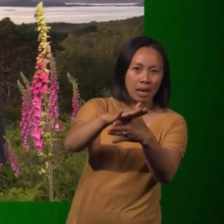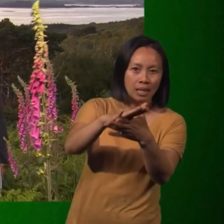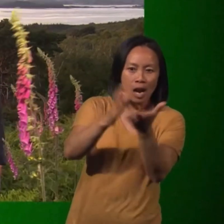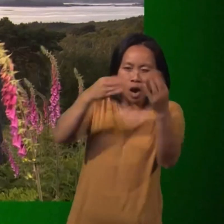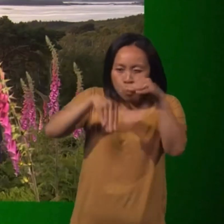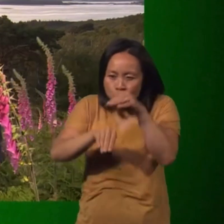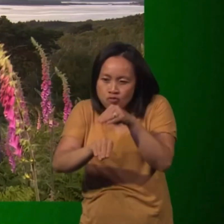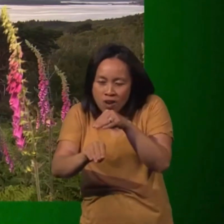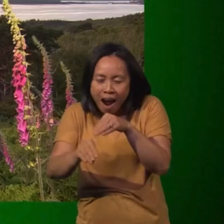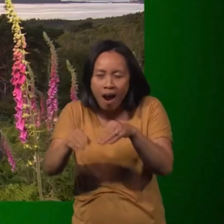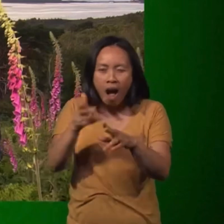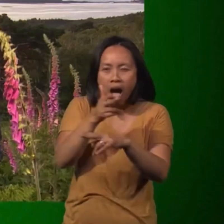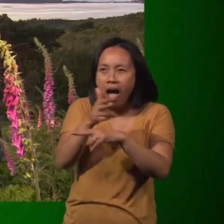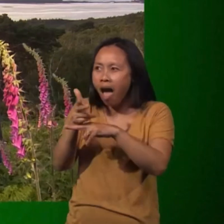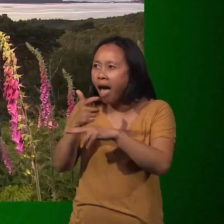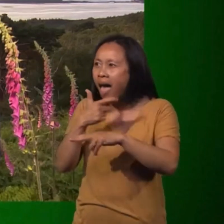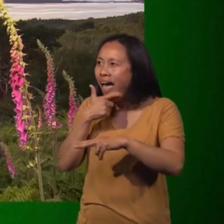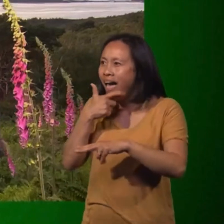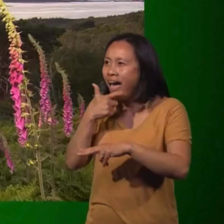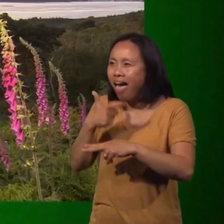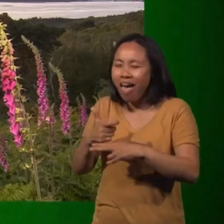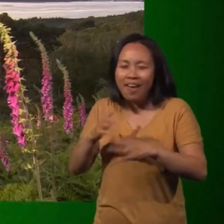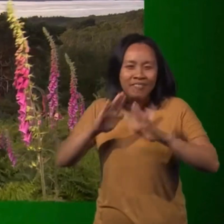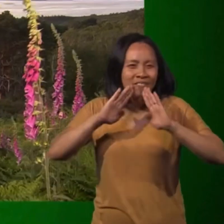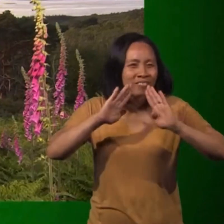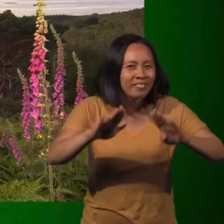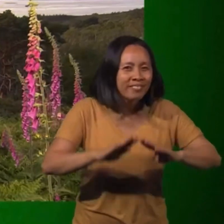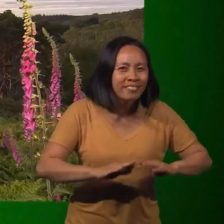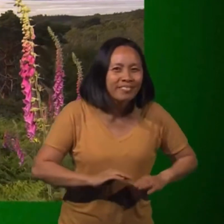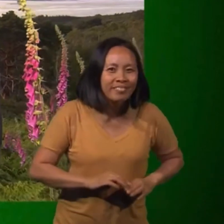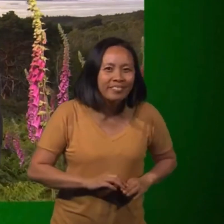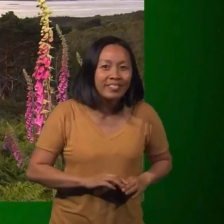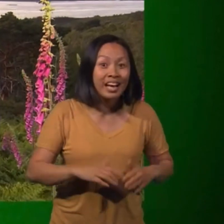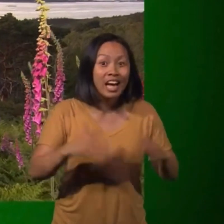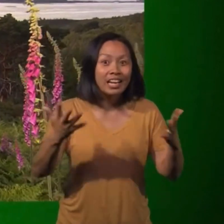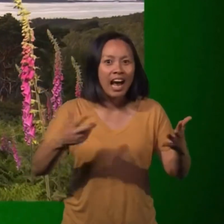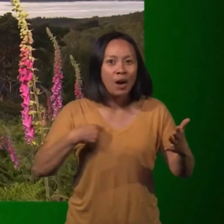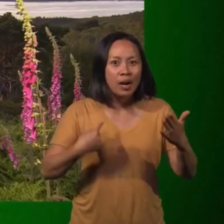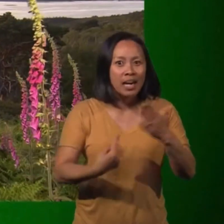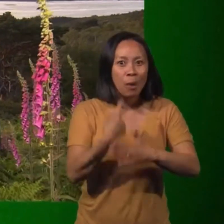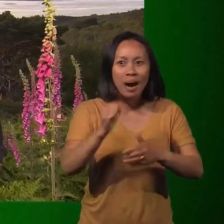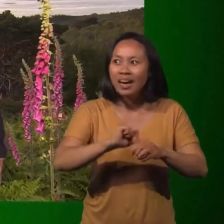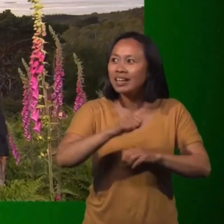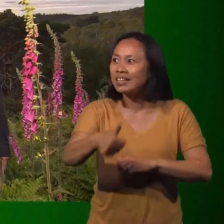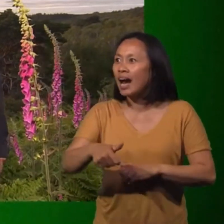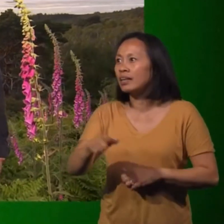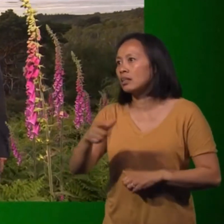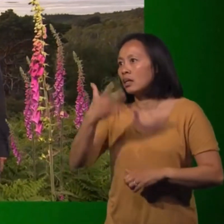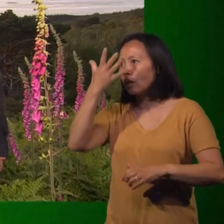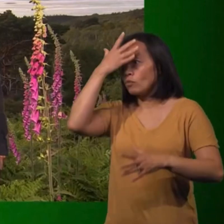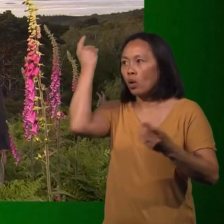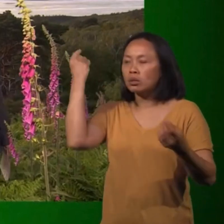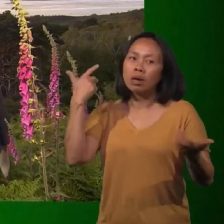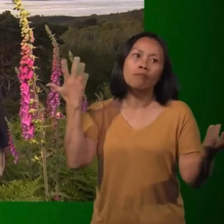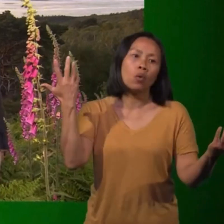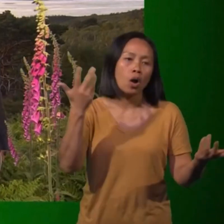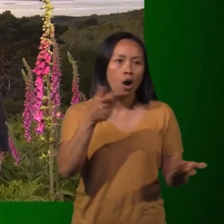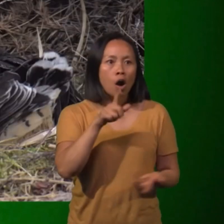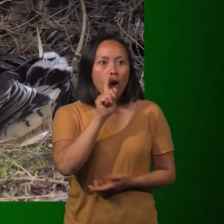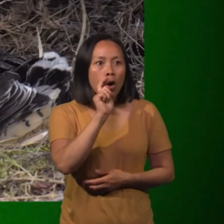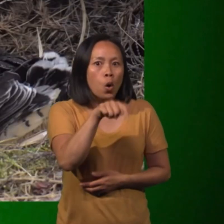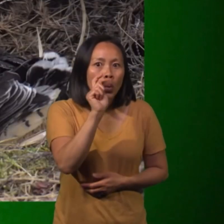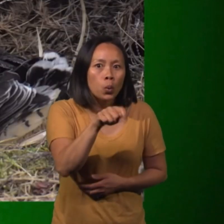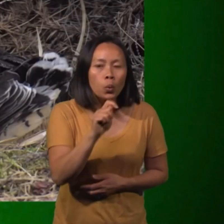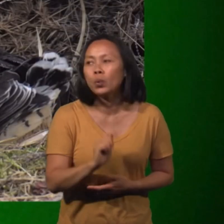then, what have we got coming up next? I've completely forgotten. Cuckoo. I know. Cuckoo. It's our cuckoo. It's a cuckoo. So I was carried away with Sanders there. Let's go live to